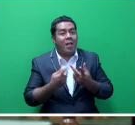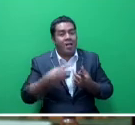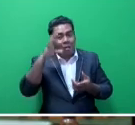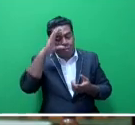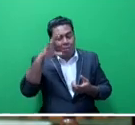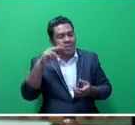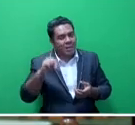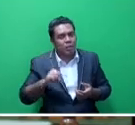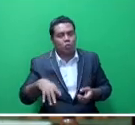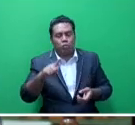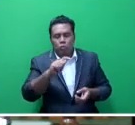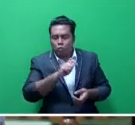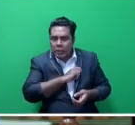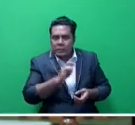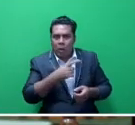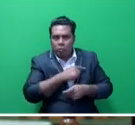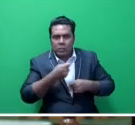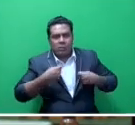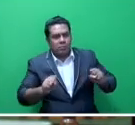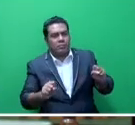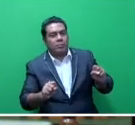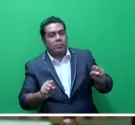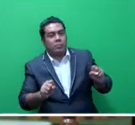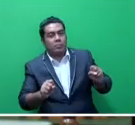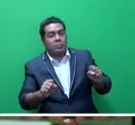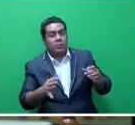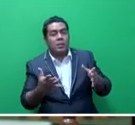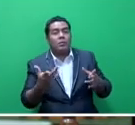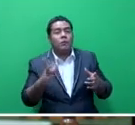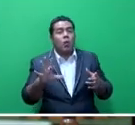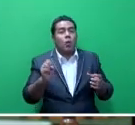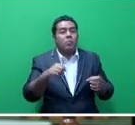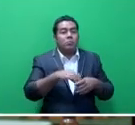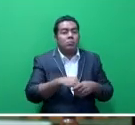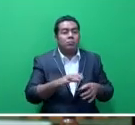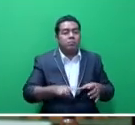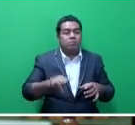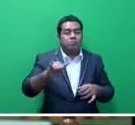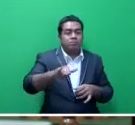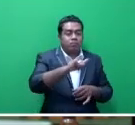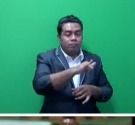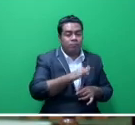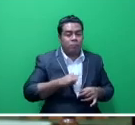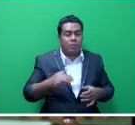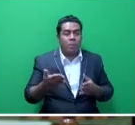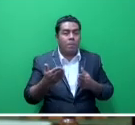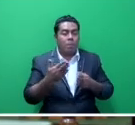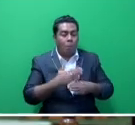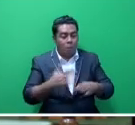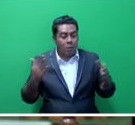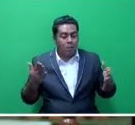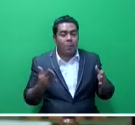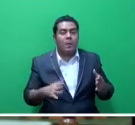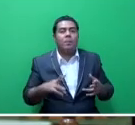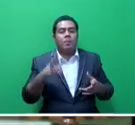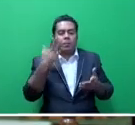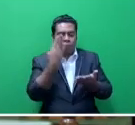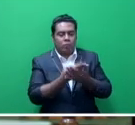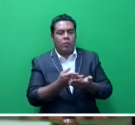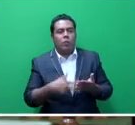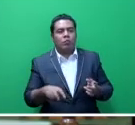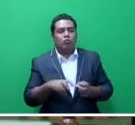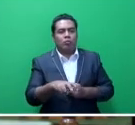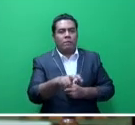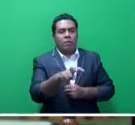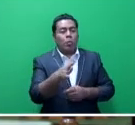the reported progress of our vaccination program to allow for seamless cross-border verification and authentication during travel. We are working to